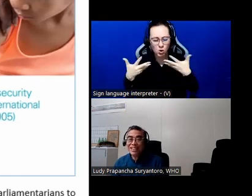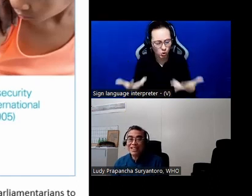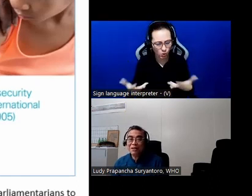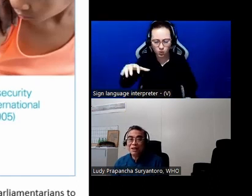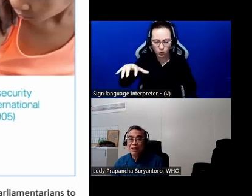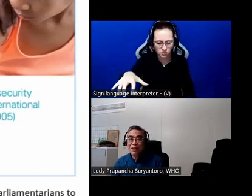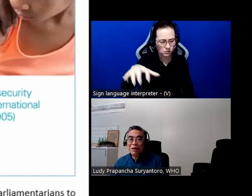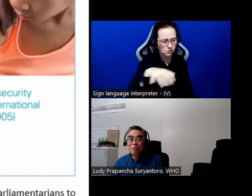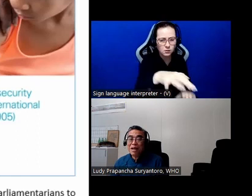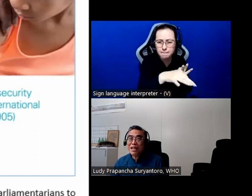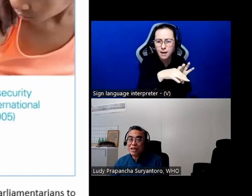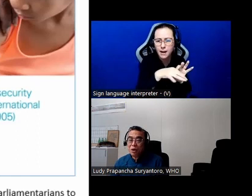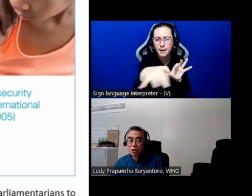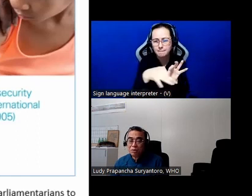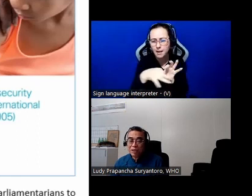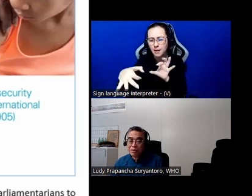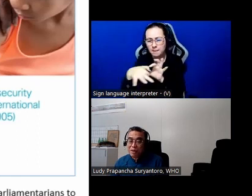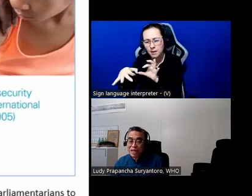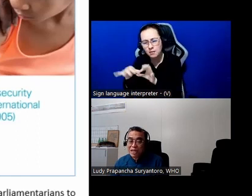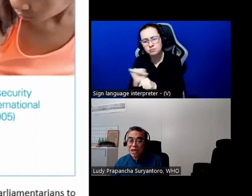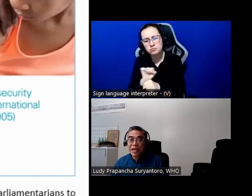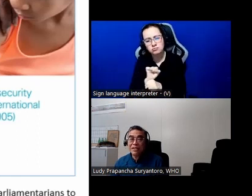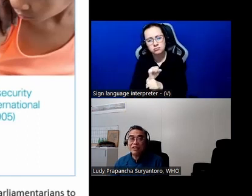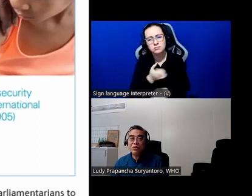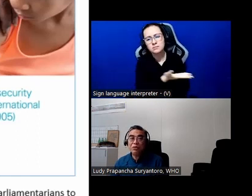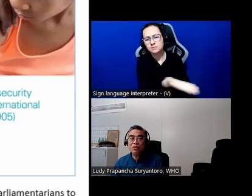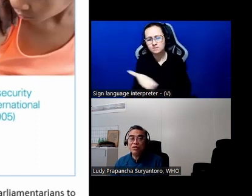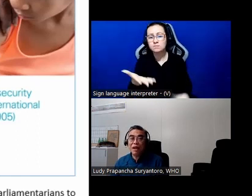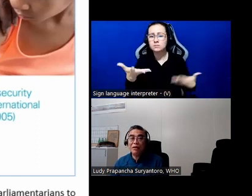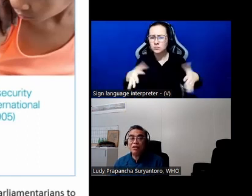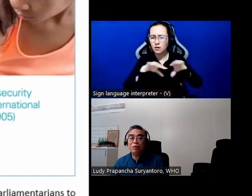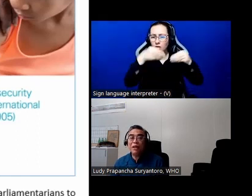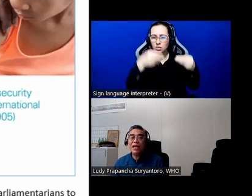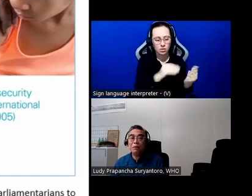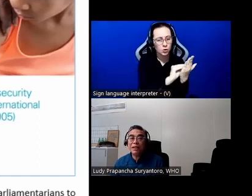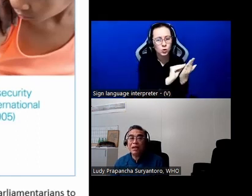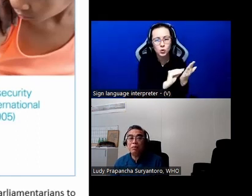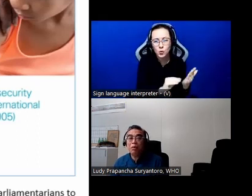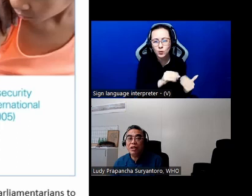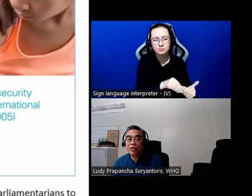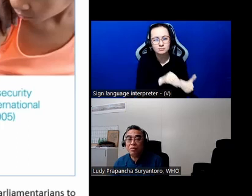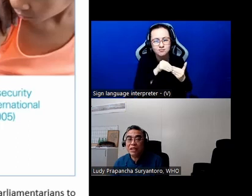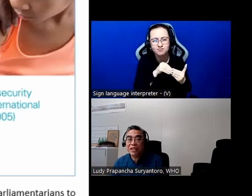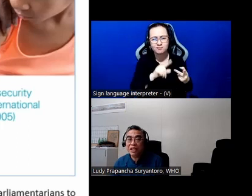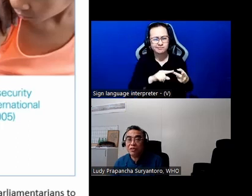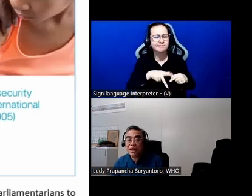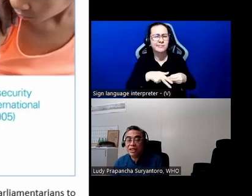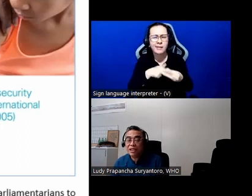that many documents and many guides and tools is explaining about the importance